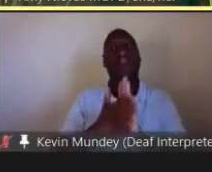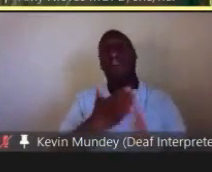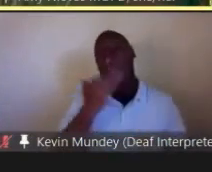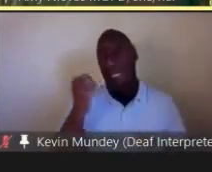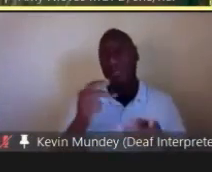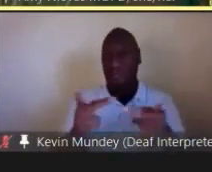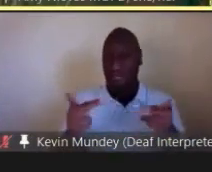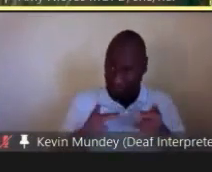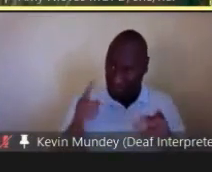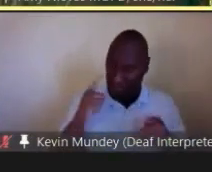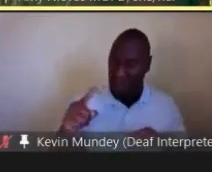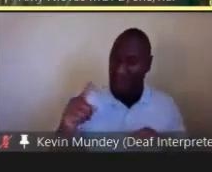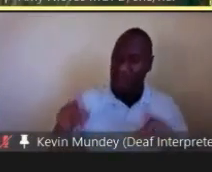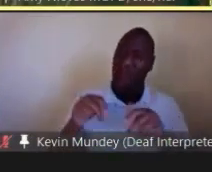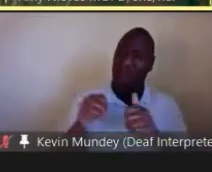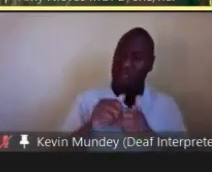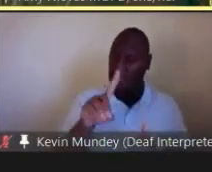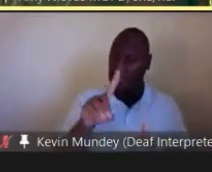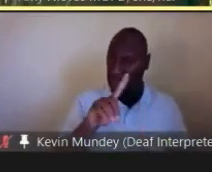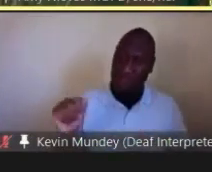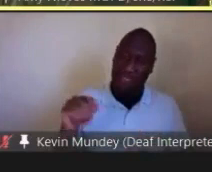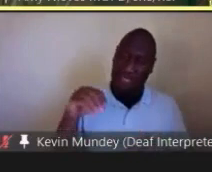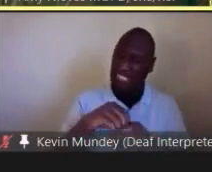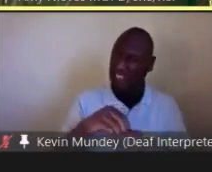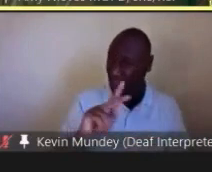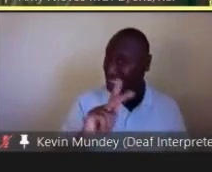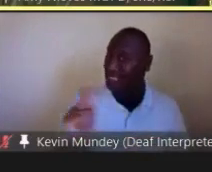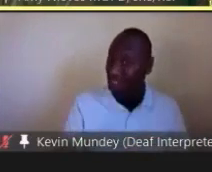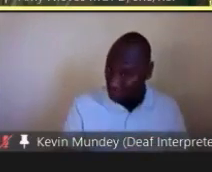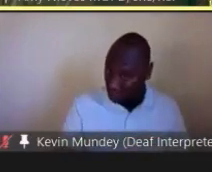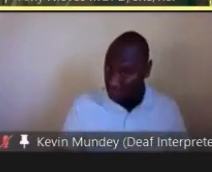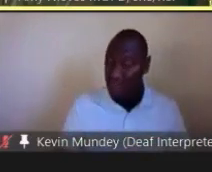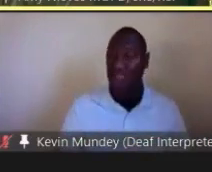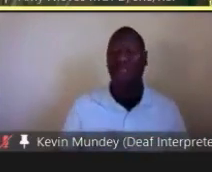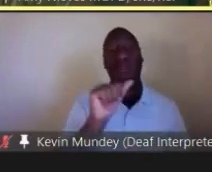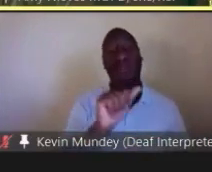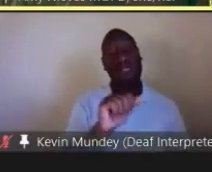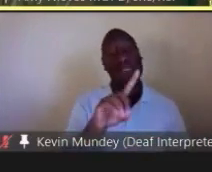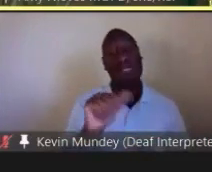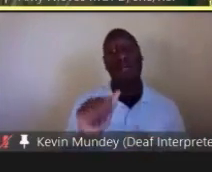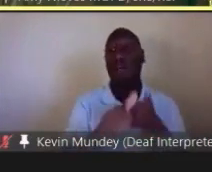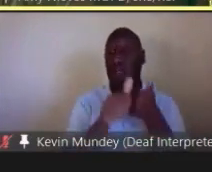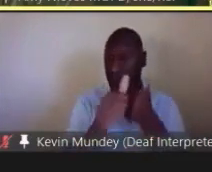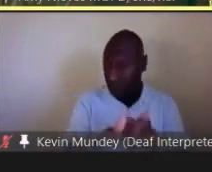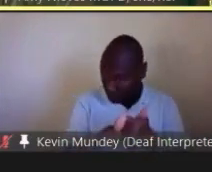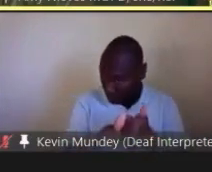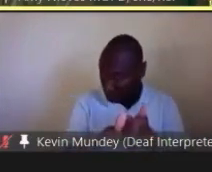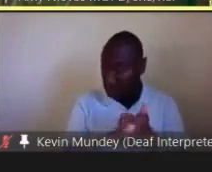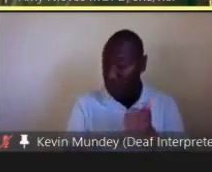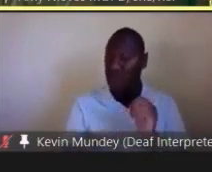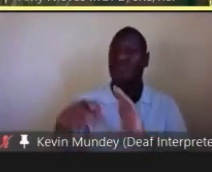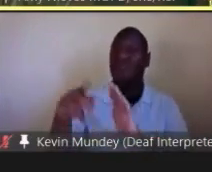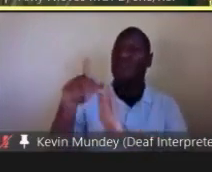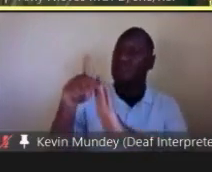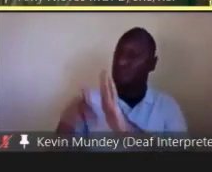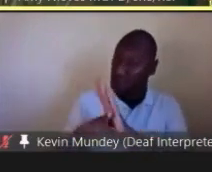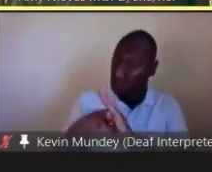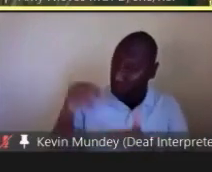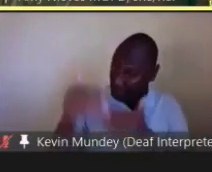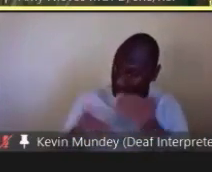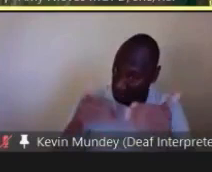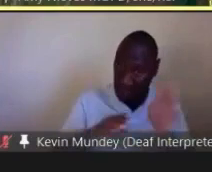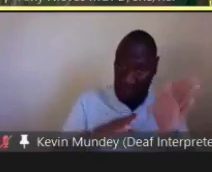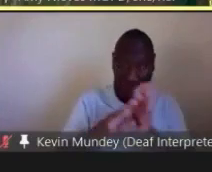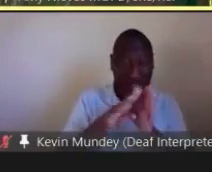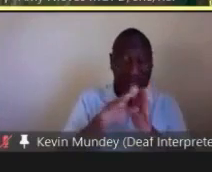ADA Compliance writes policies and procedures, develops trainings and